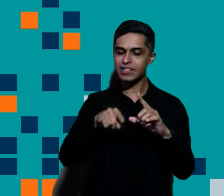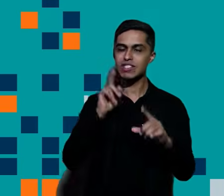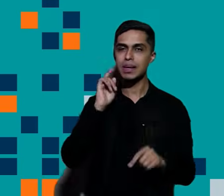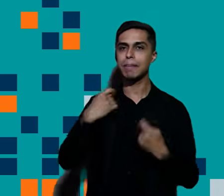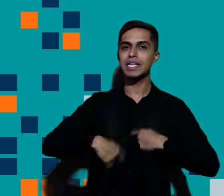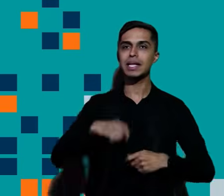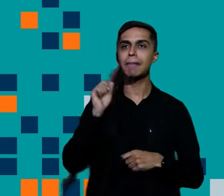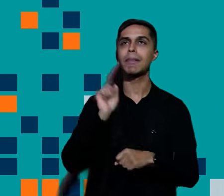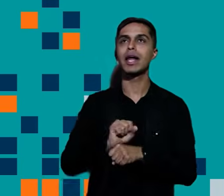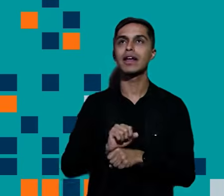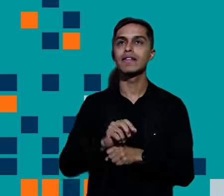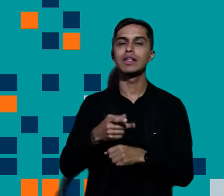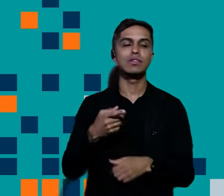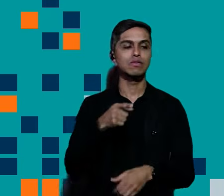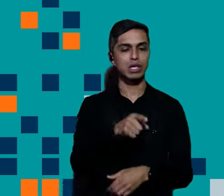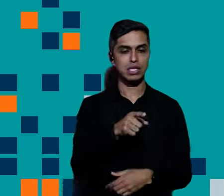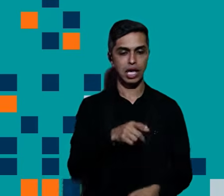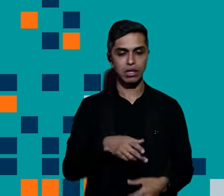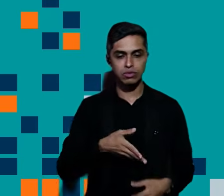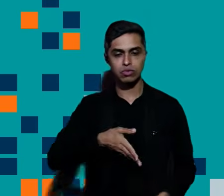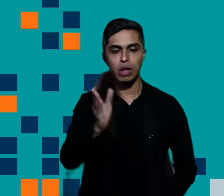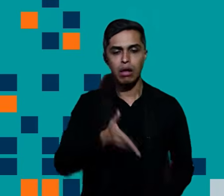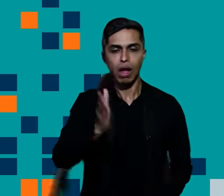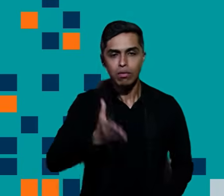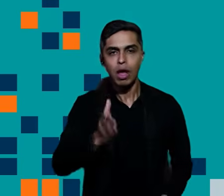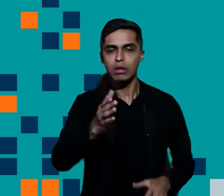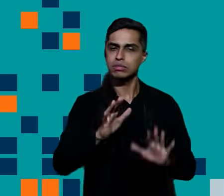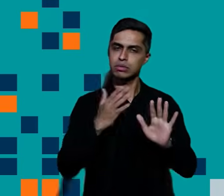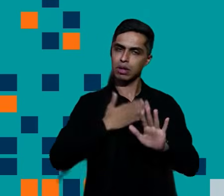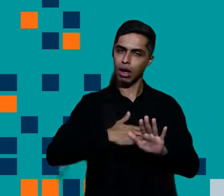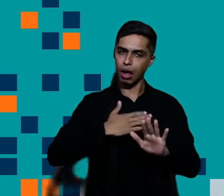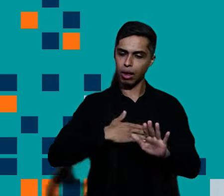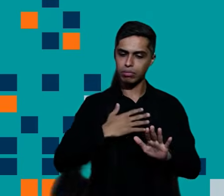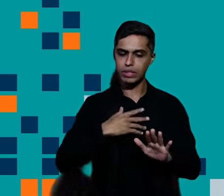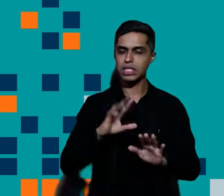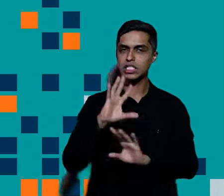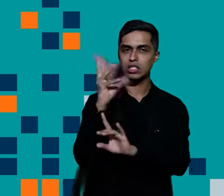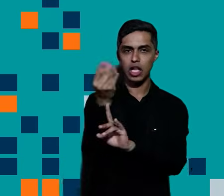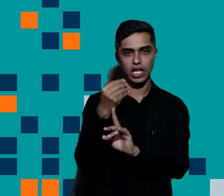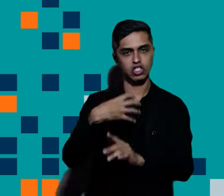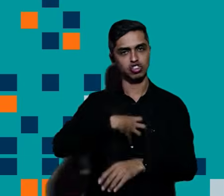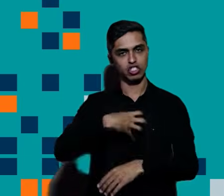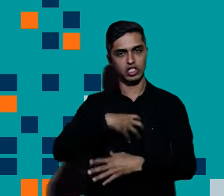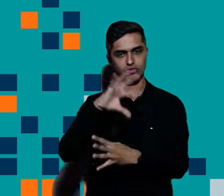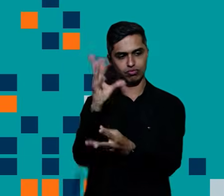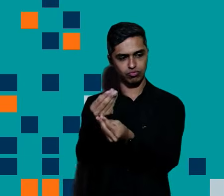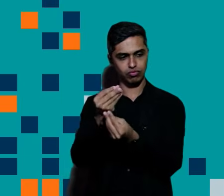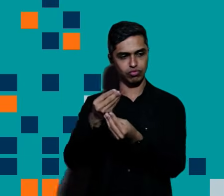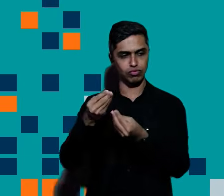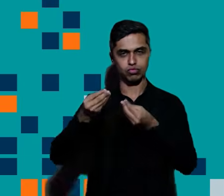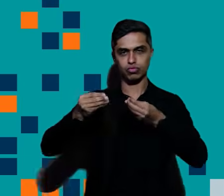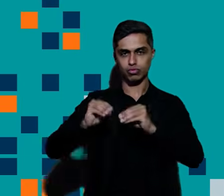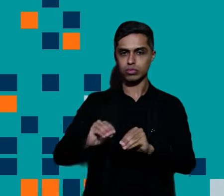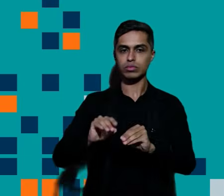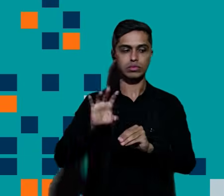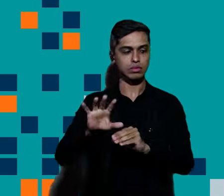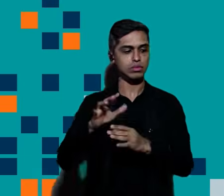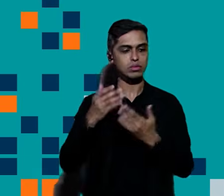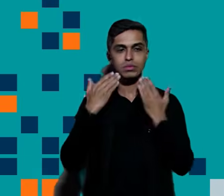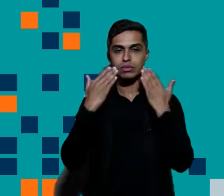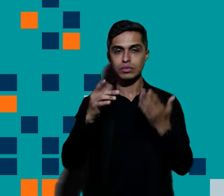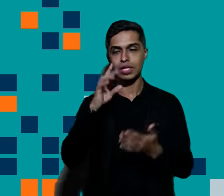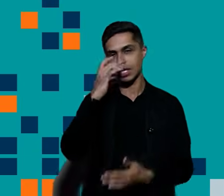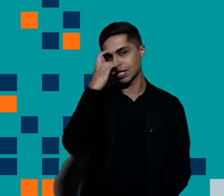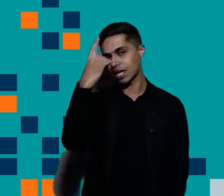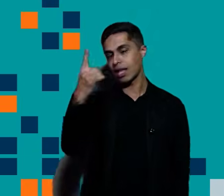architectural folly? In fact, the arch was also added because it reduces the span of the beam up above